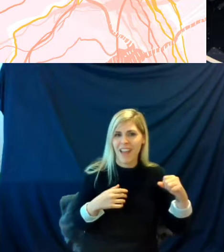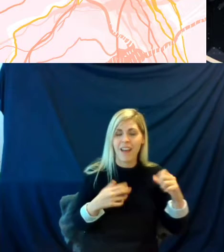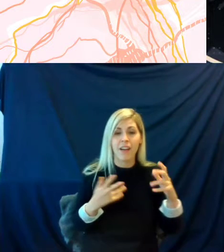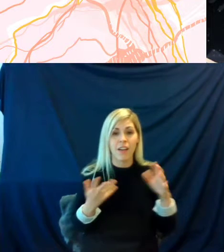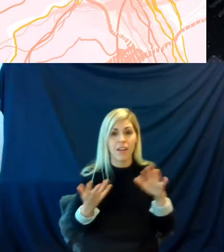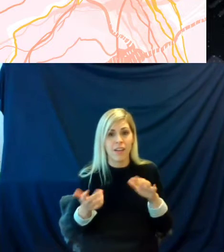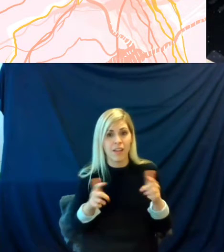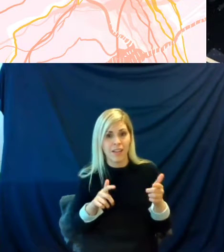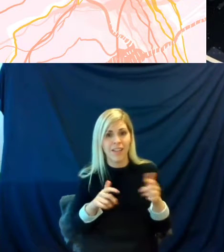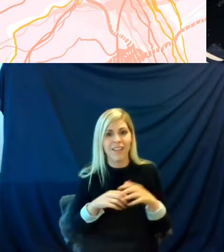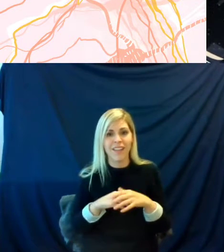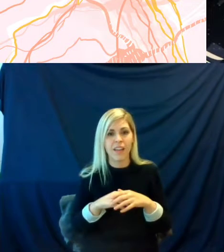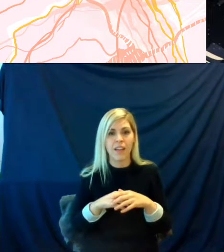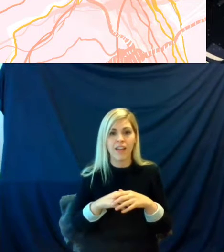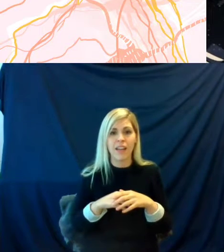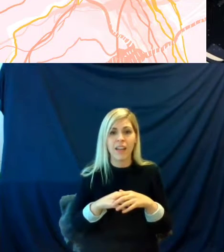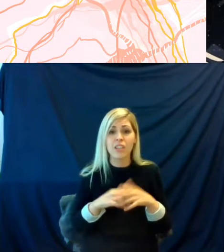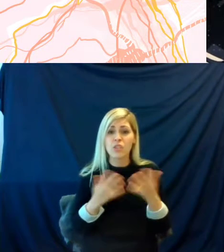So with